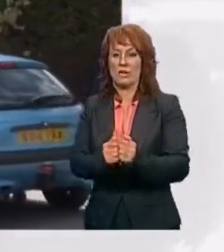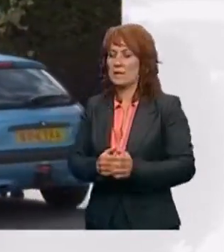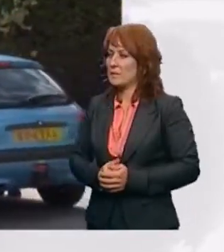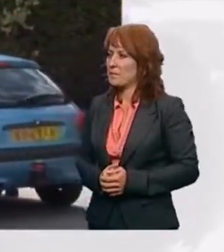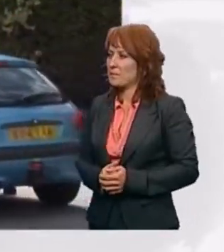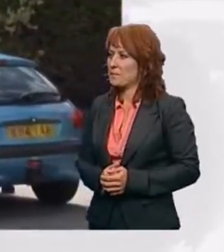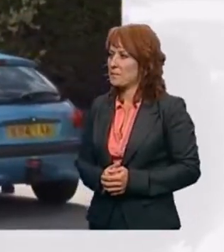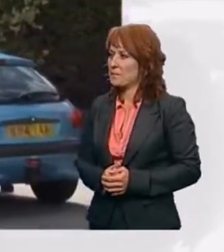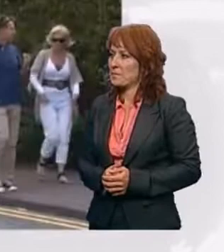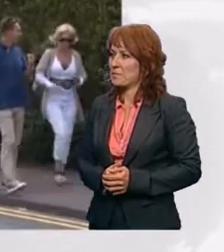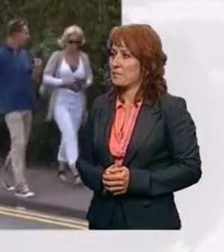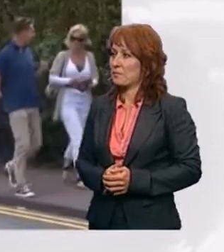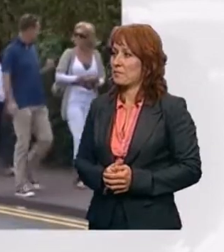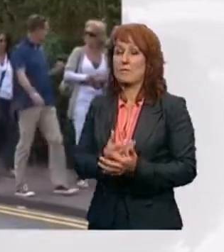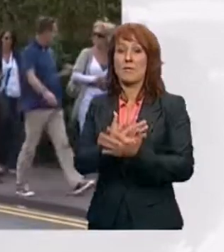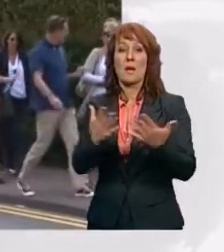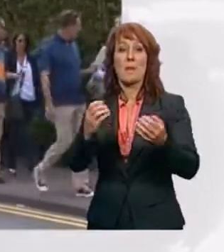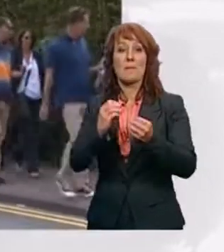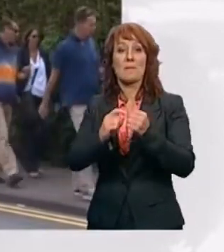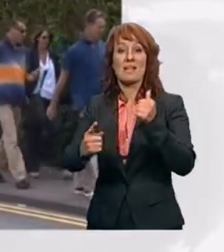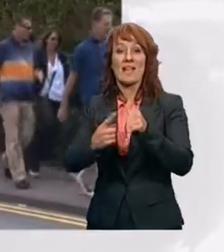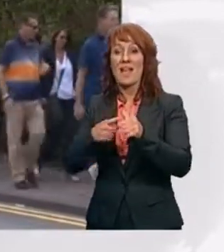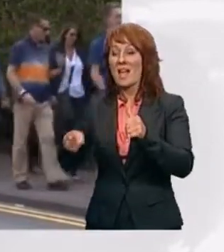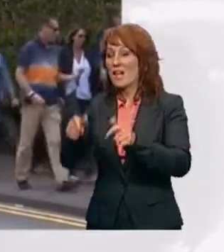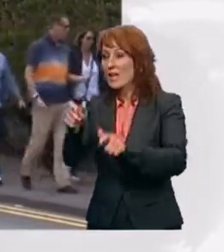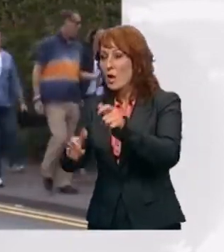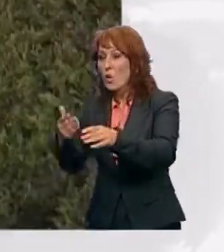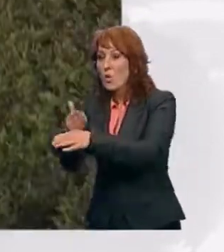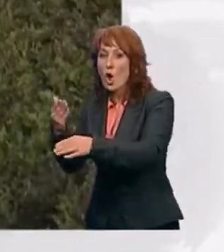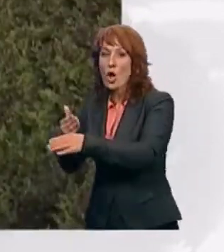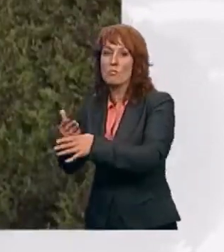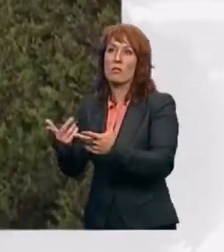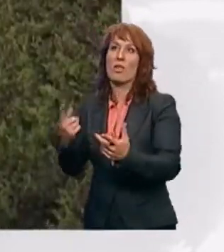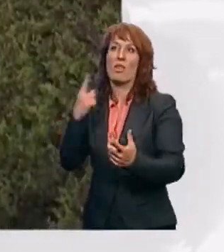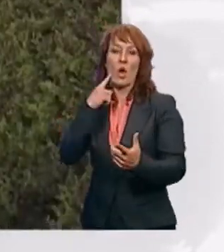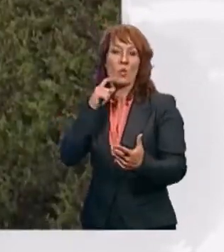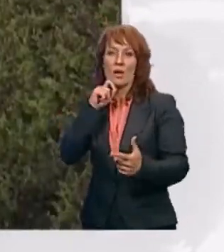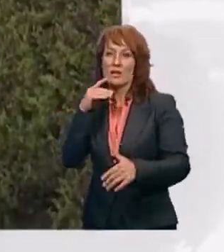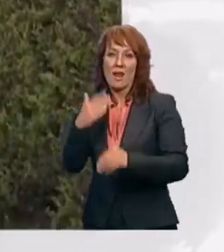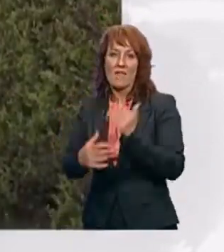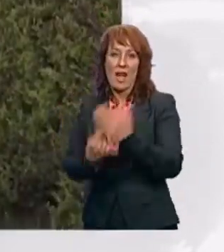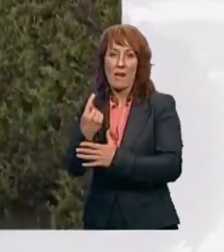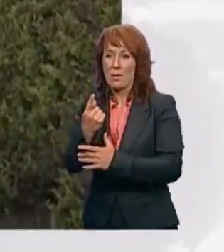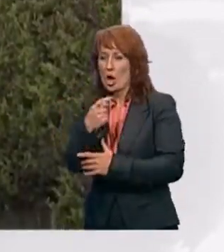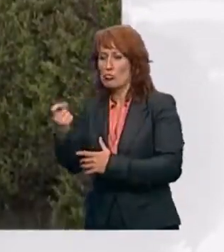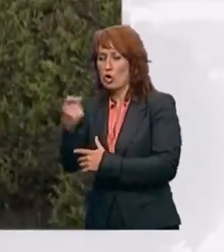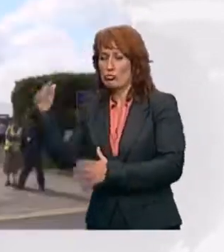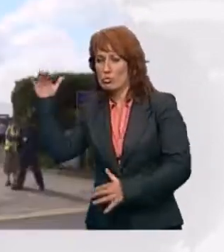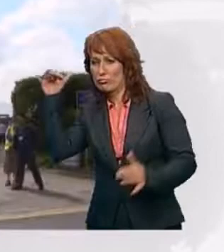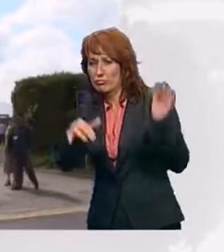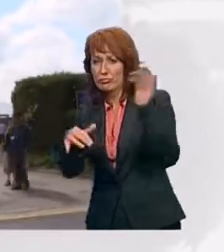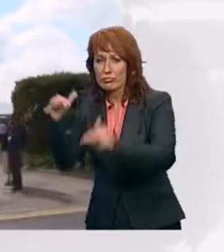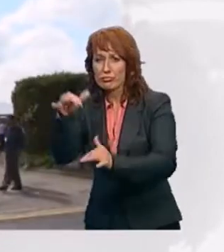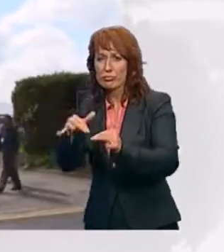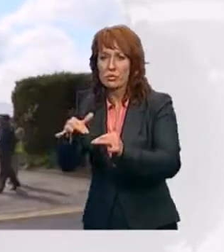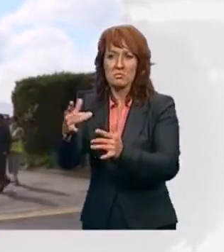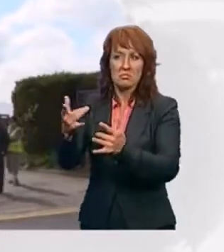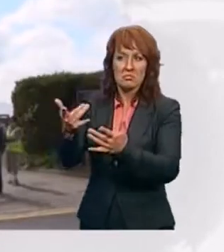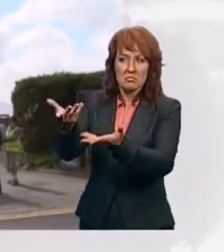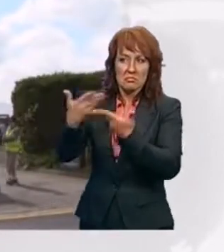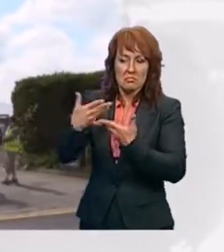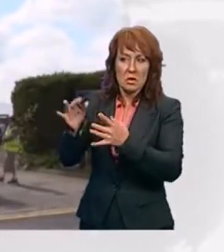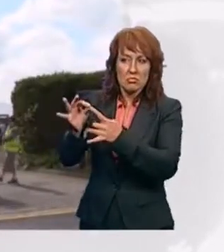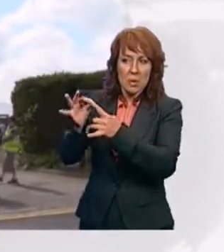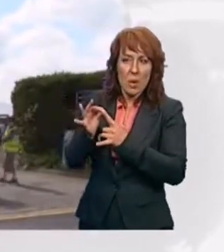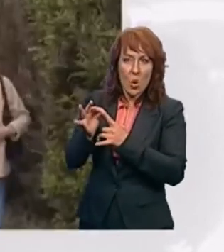It was a day many BA cabin crew must have feared would never come. As hundreds arrived to hear the details of the proposed deal, some were